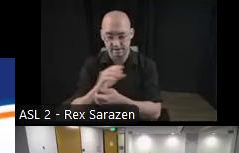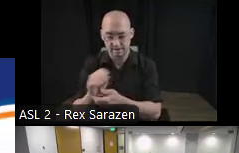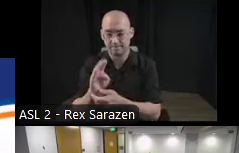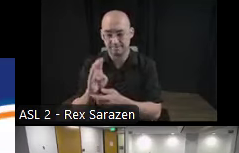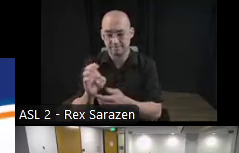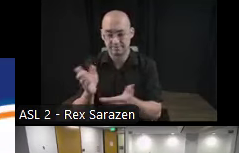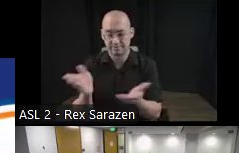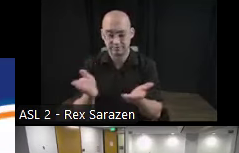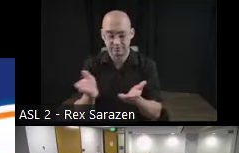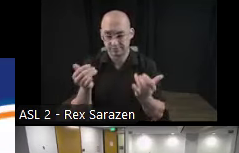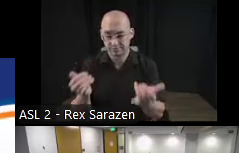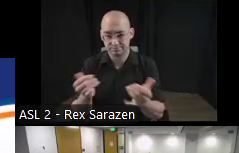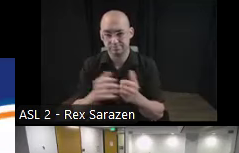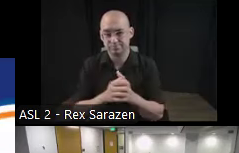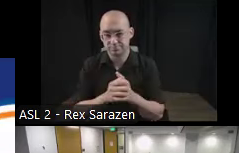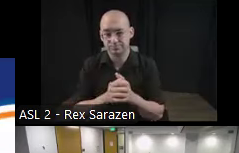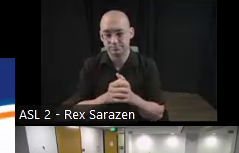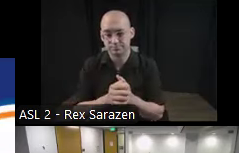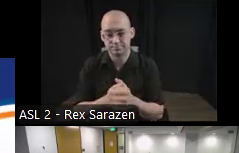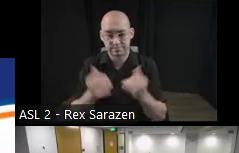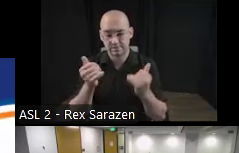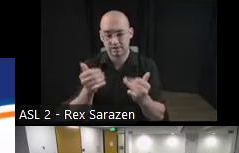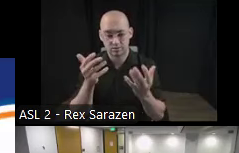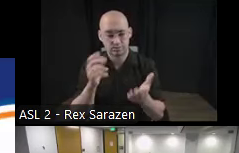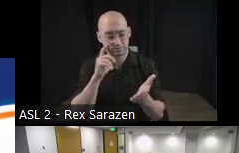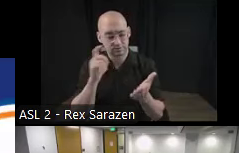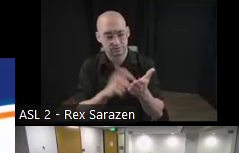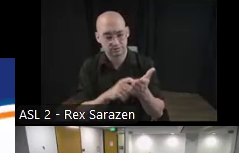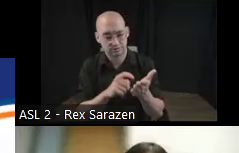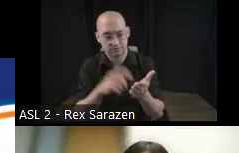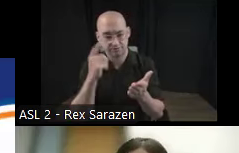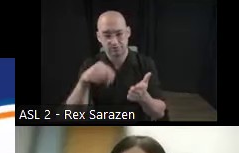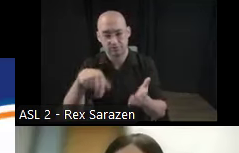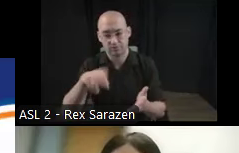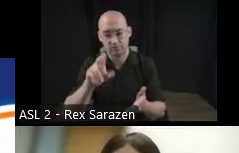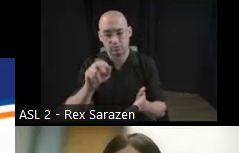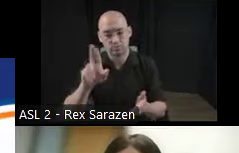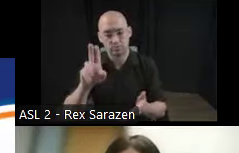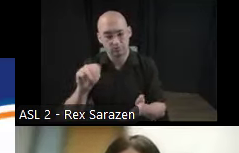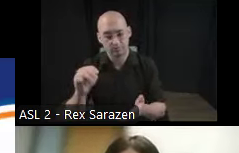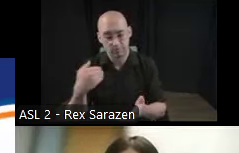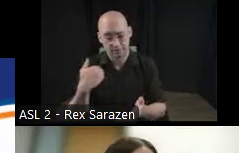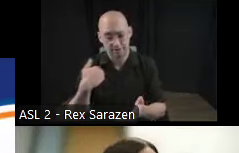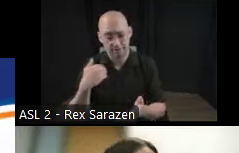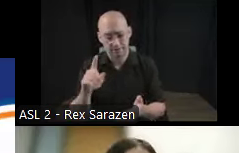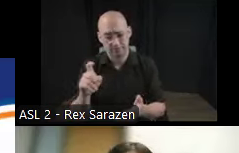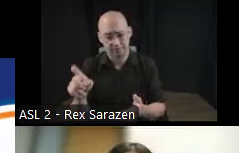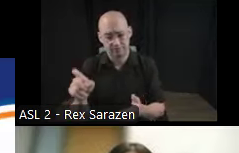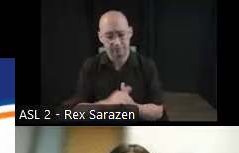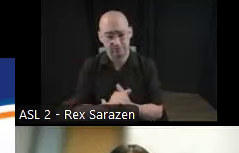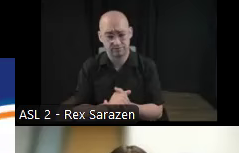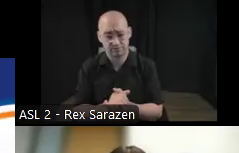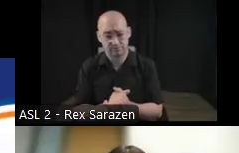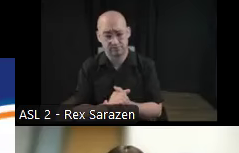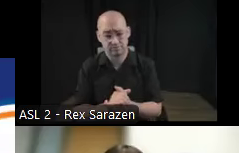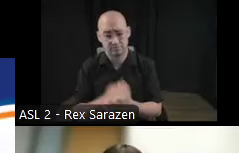today. Now I'd like to check for quorum. Do we have enough people? For